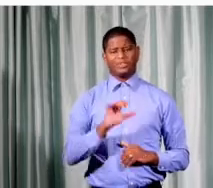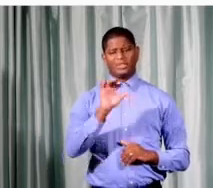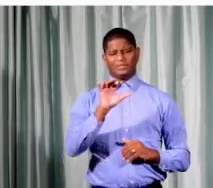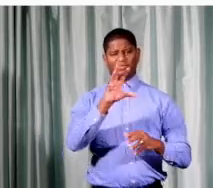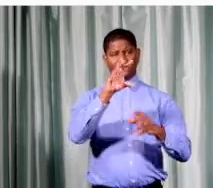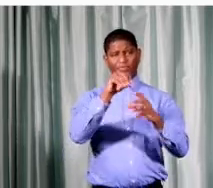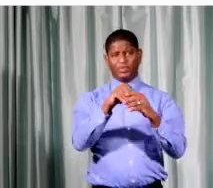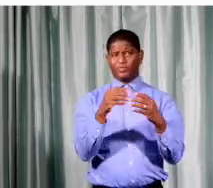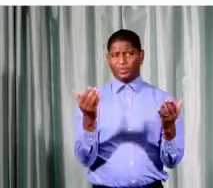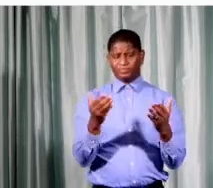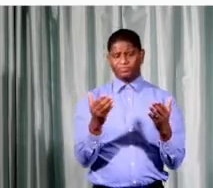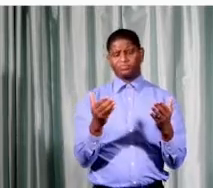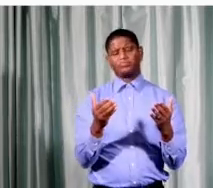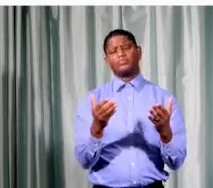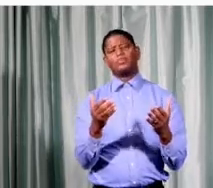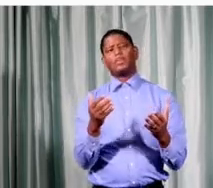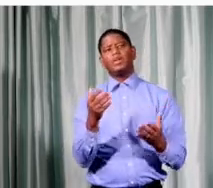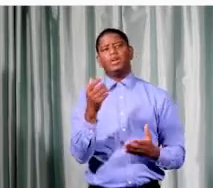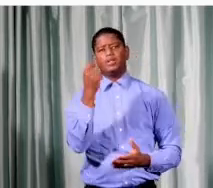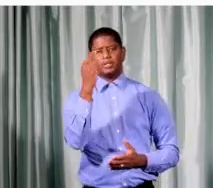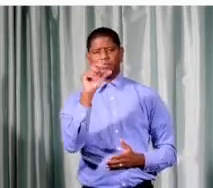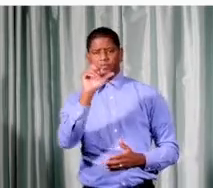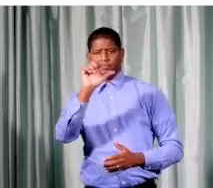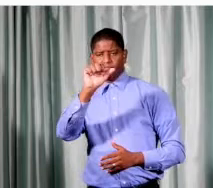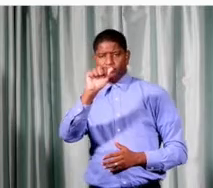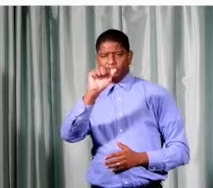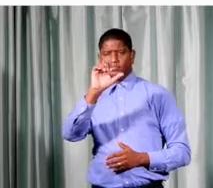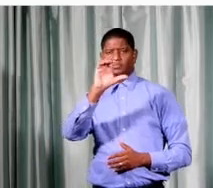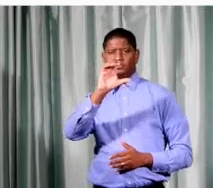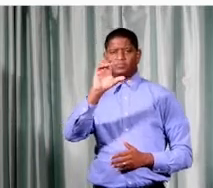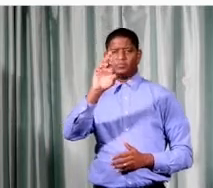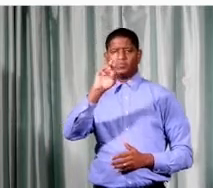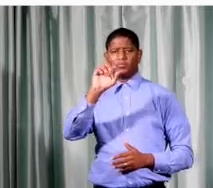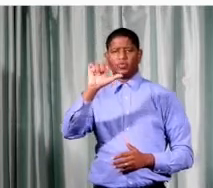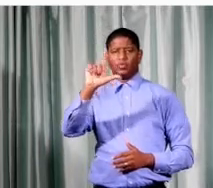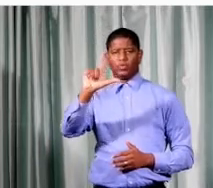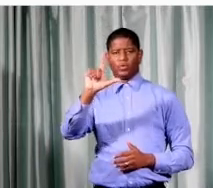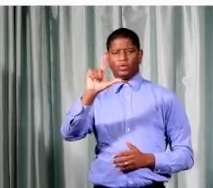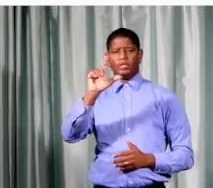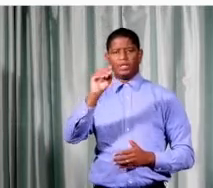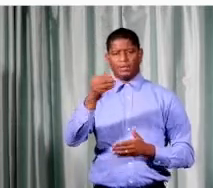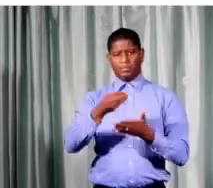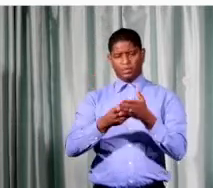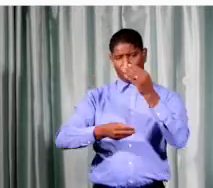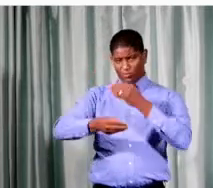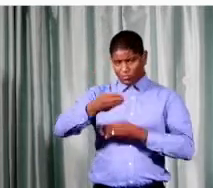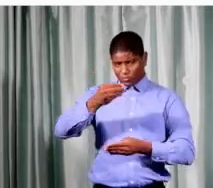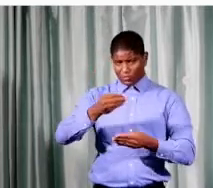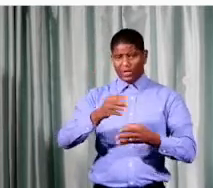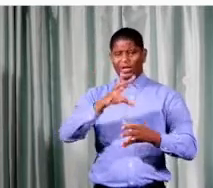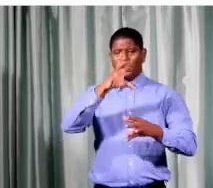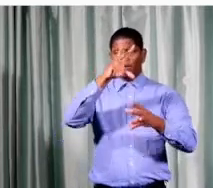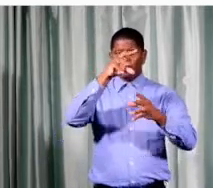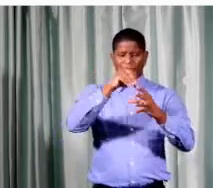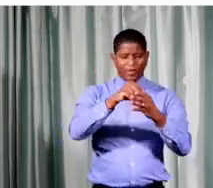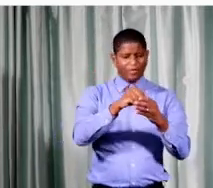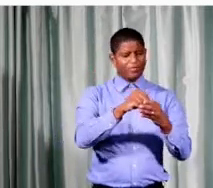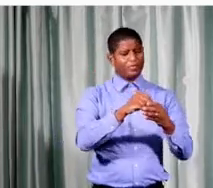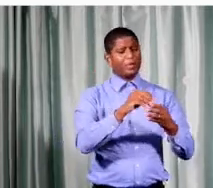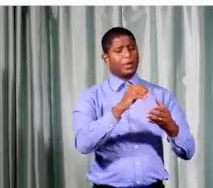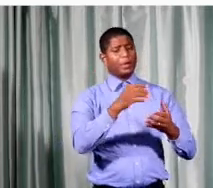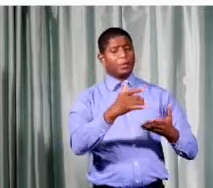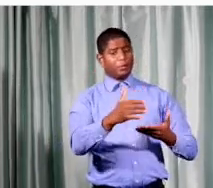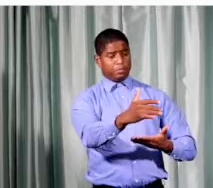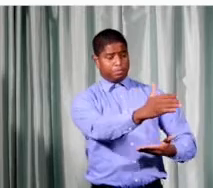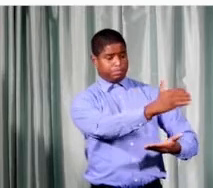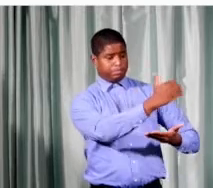received, and we'll get into that. It is recorded when it is earned. Somebody has to determine that.